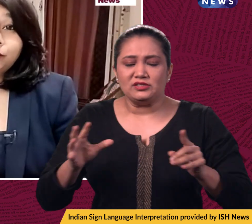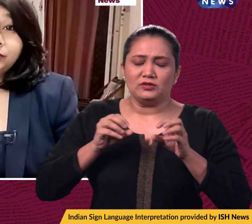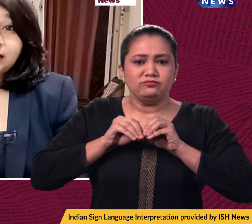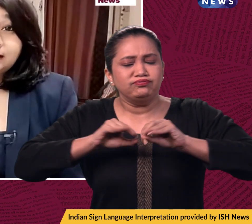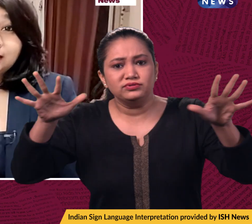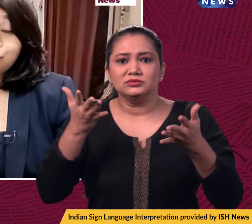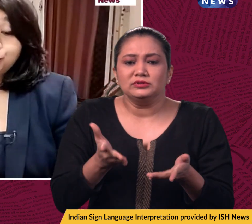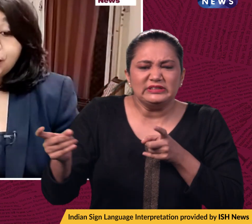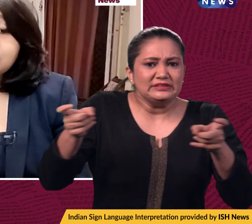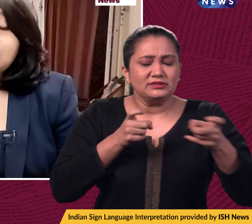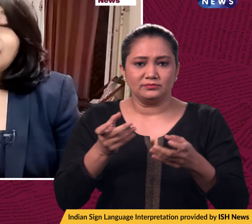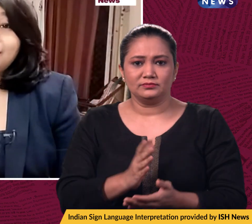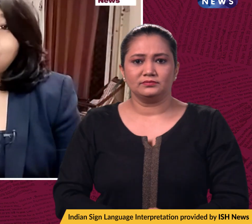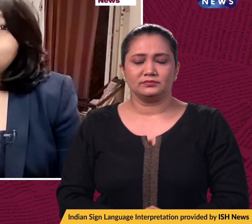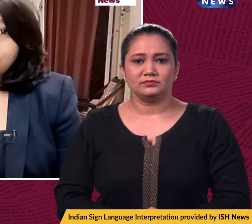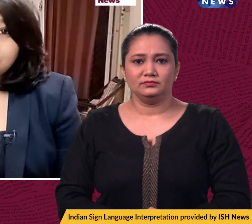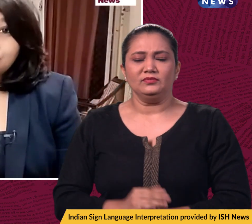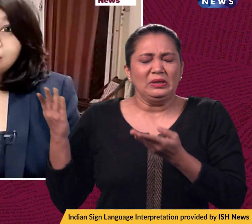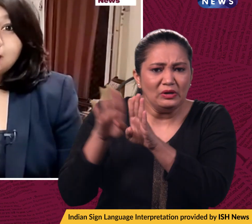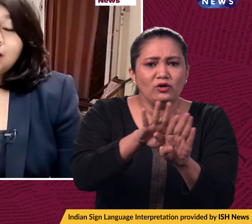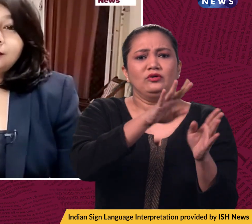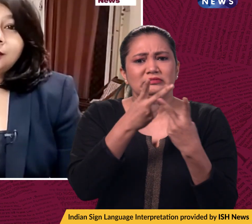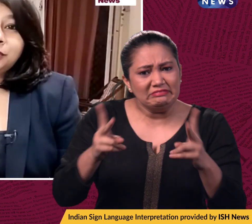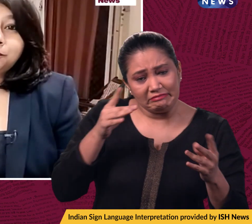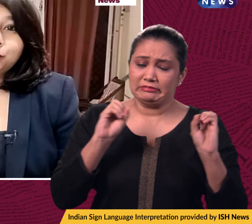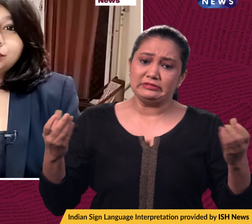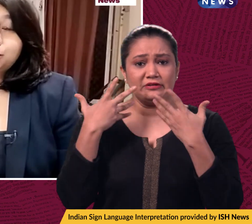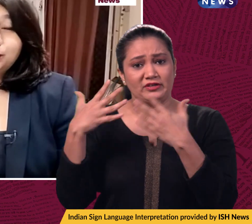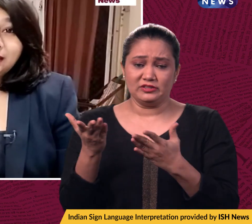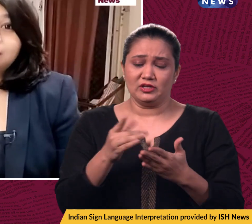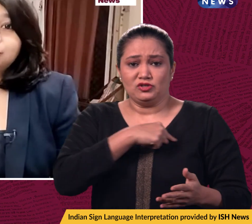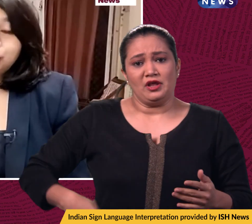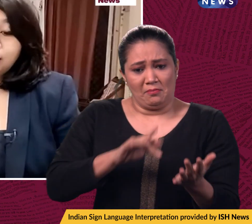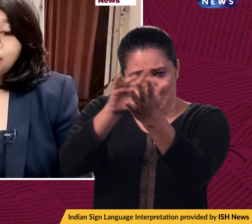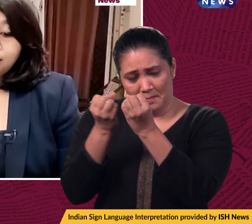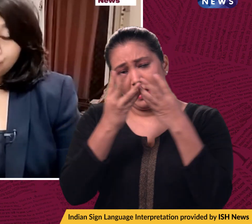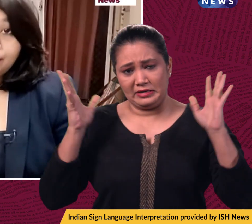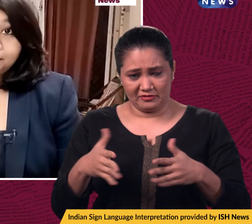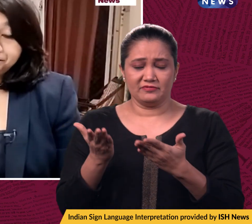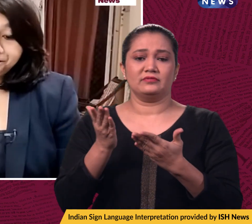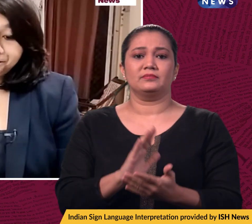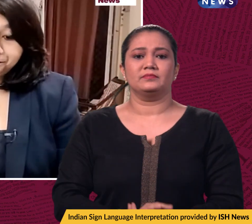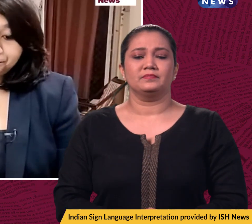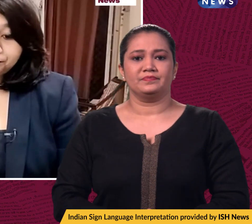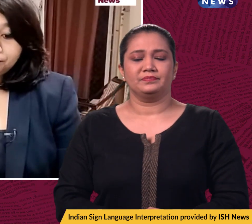widest COVID-19 outbreak, and there are lockdowns that have been imposed within China as well.